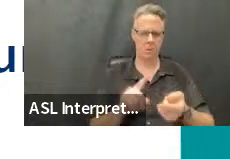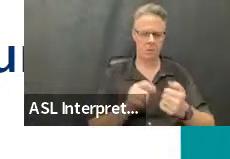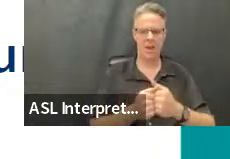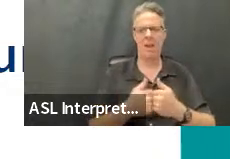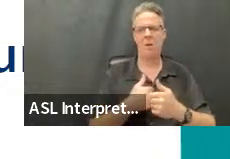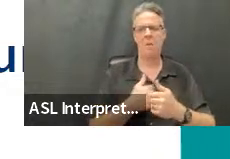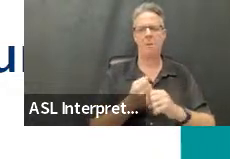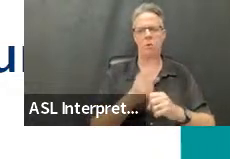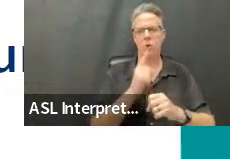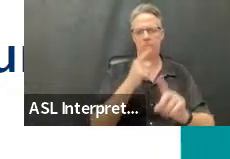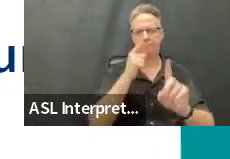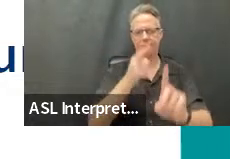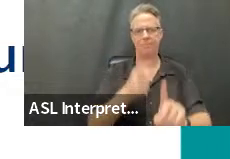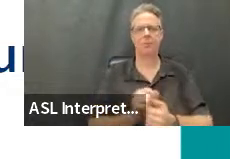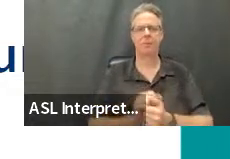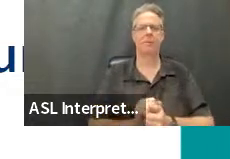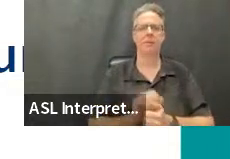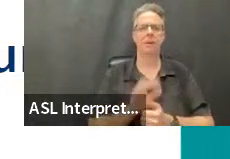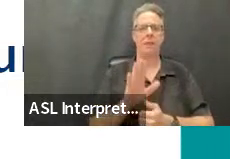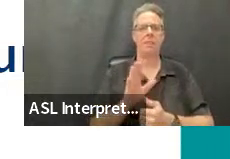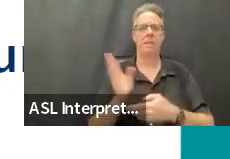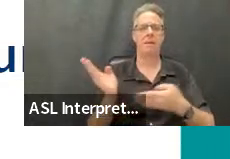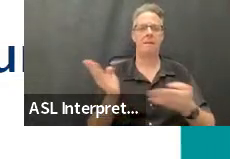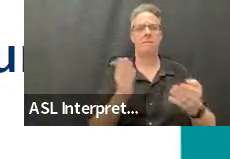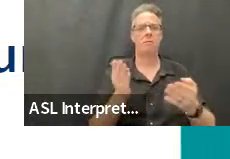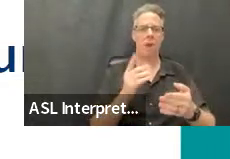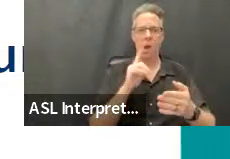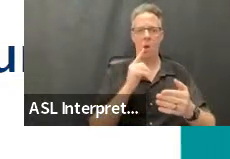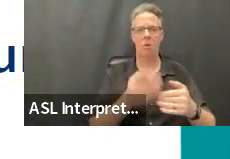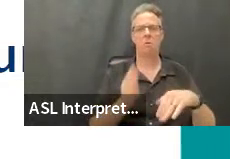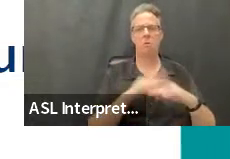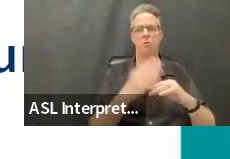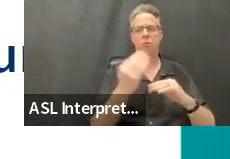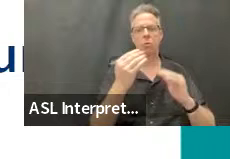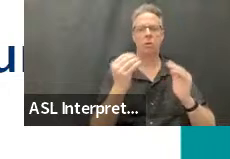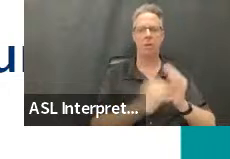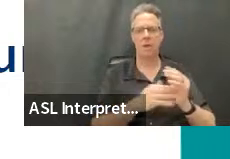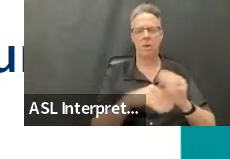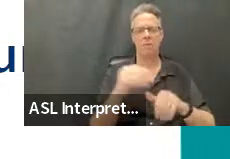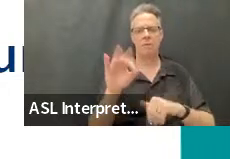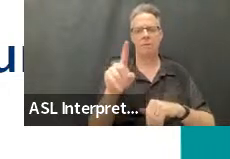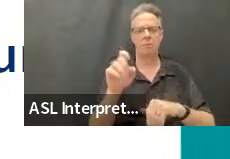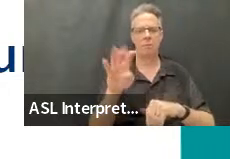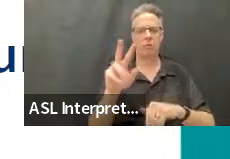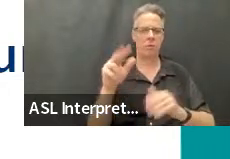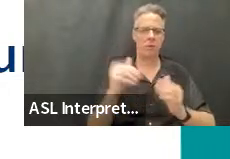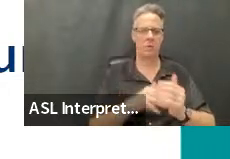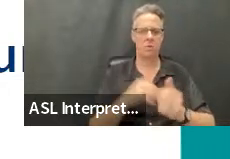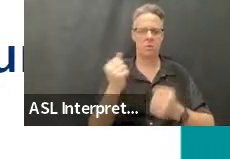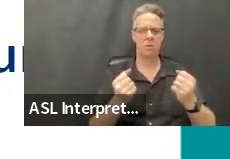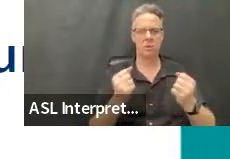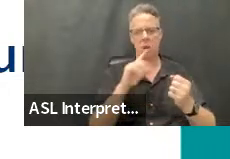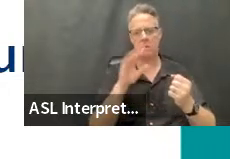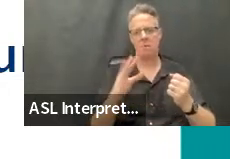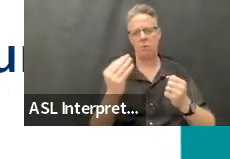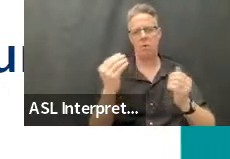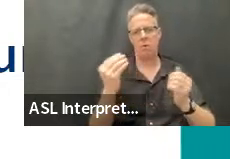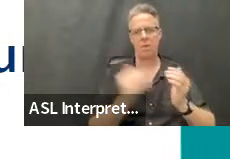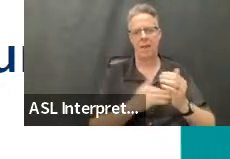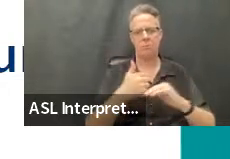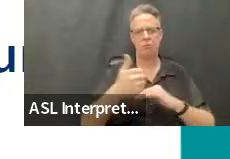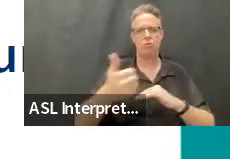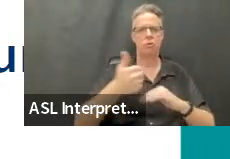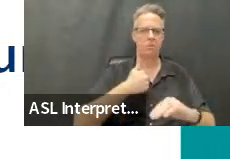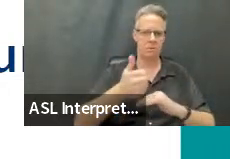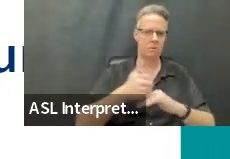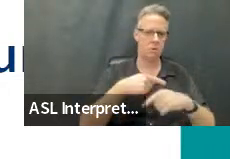points for you. So freight has actually increased to about 14,000 of those 143,000 vehicles. It's about 14,000 trips on